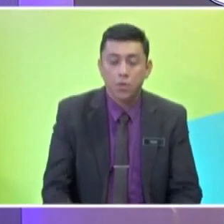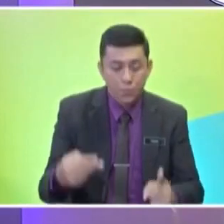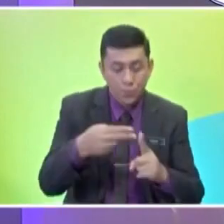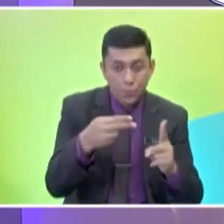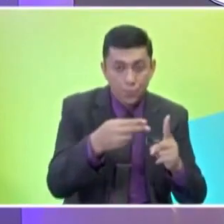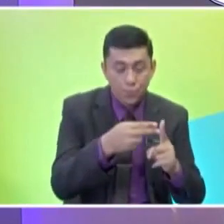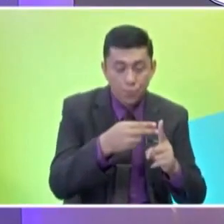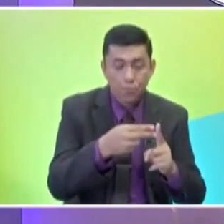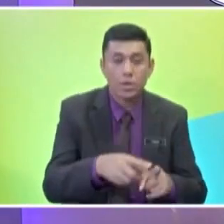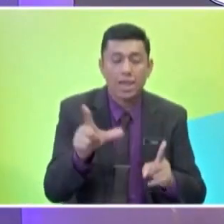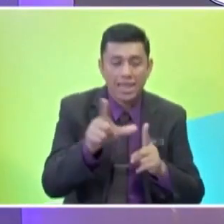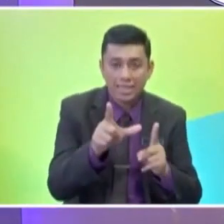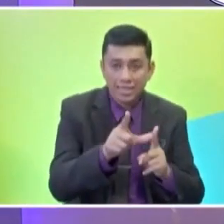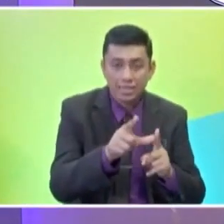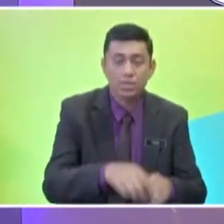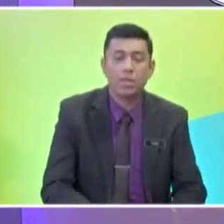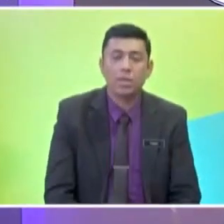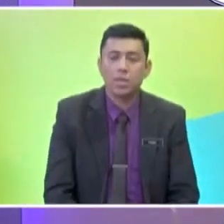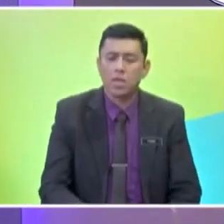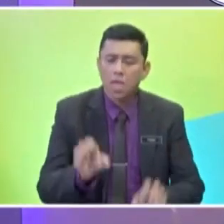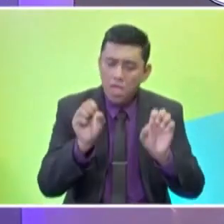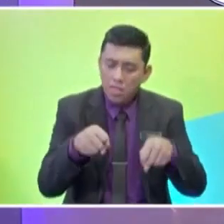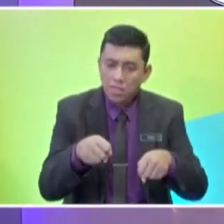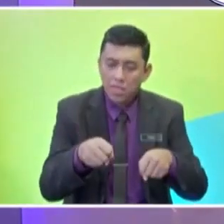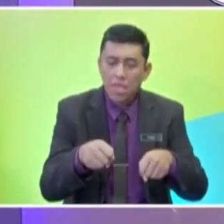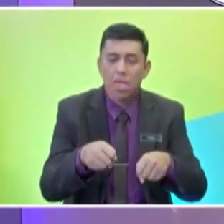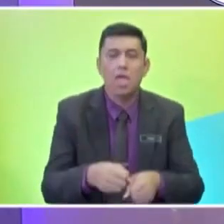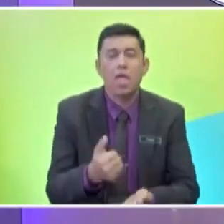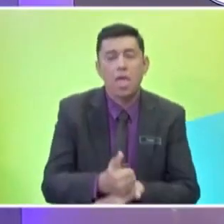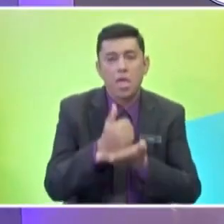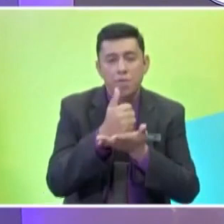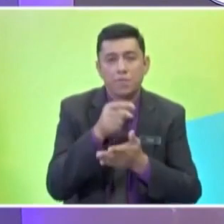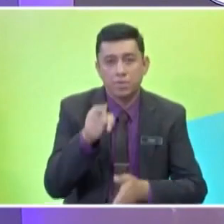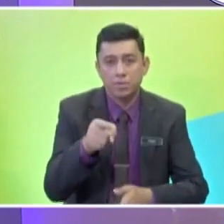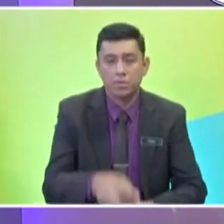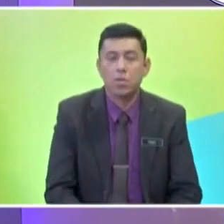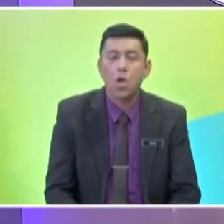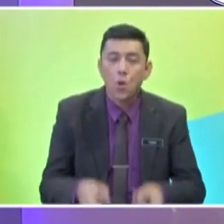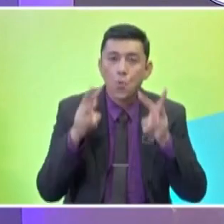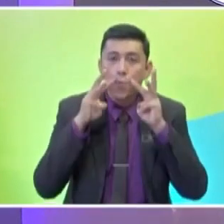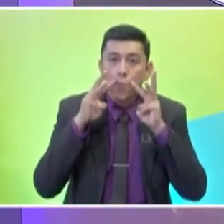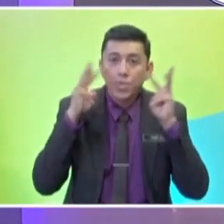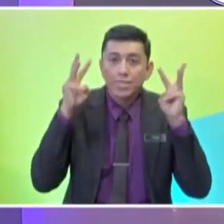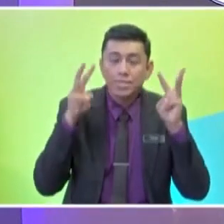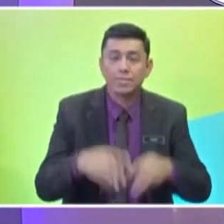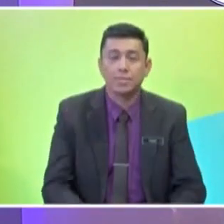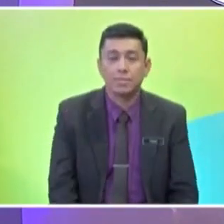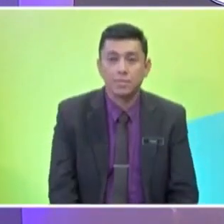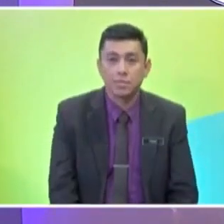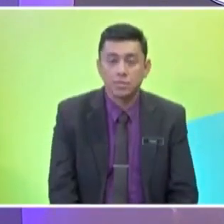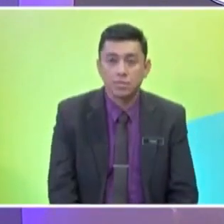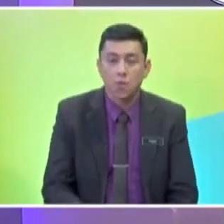Sound it and maybe it can help you. Okay. For example, whisker. Teacher? Yes, like whisker. So the initial sound is